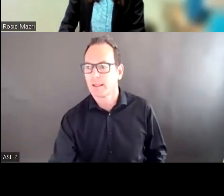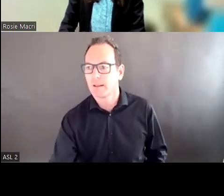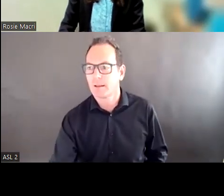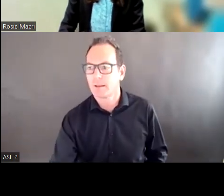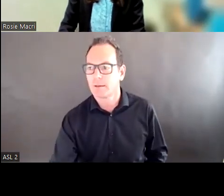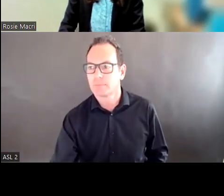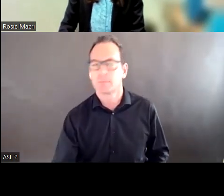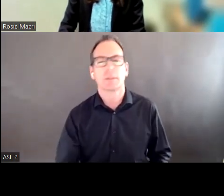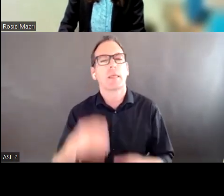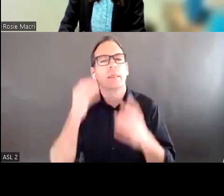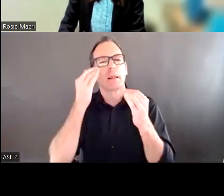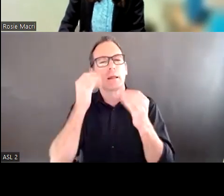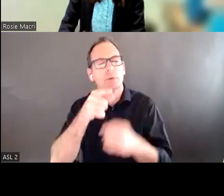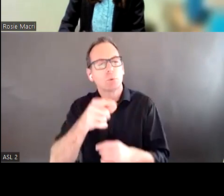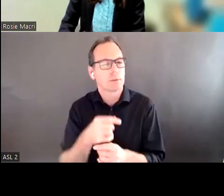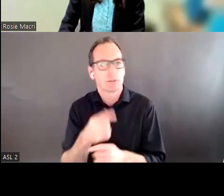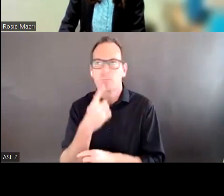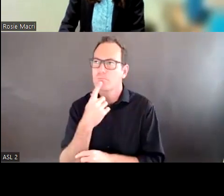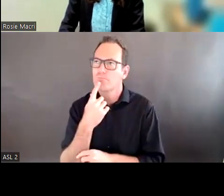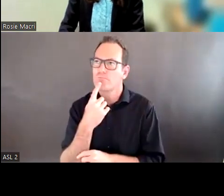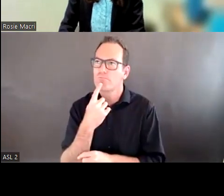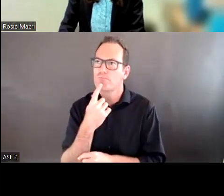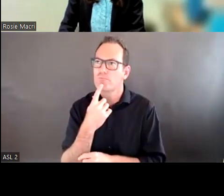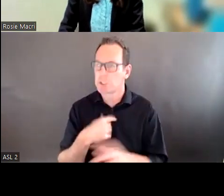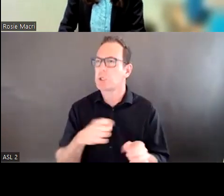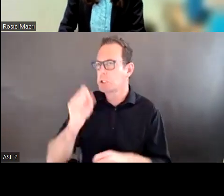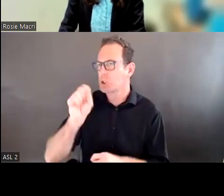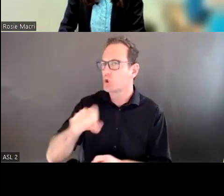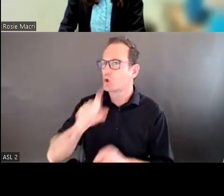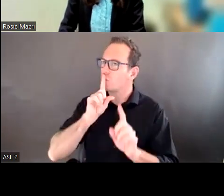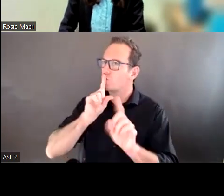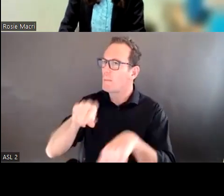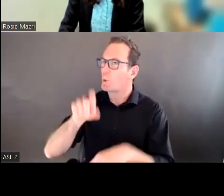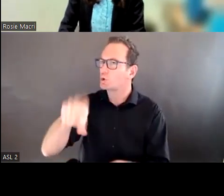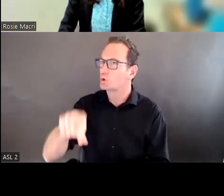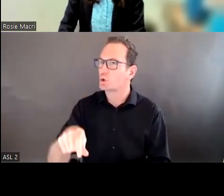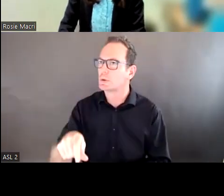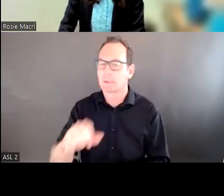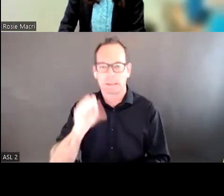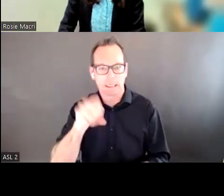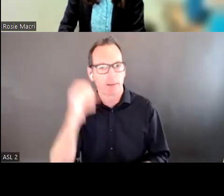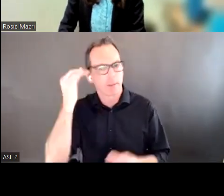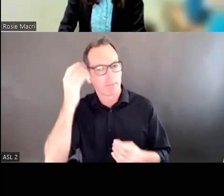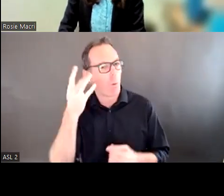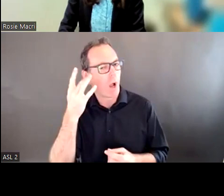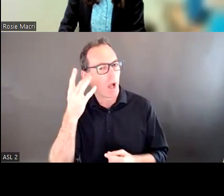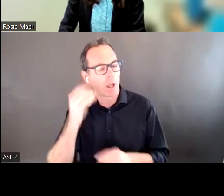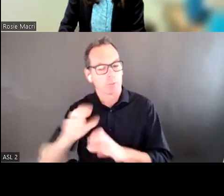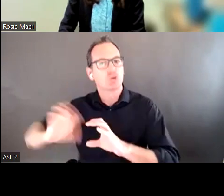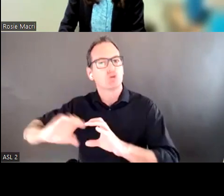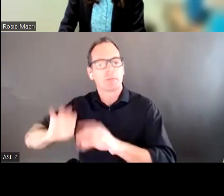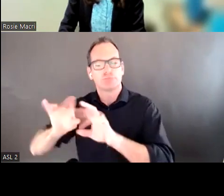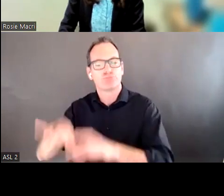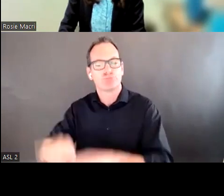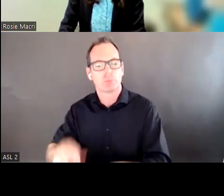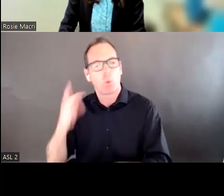what you're saying. So if you're saying yes, why yes? And if you're saying no, why no? And maybe in the chat box, you can enter